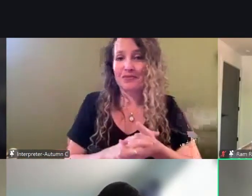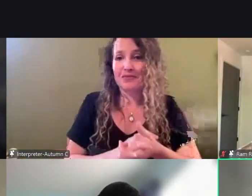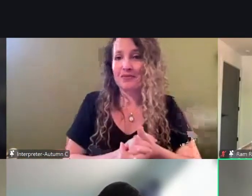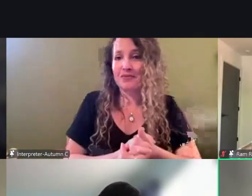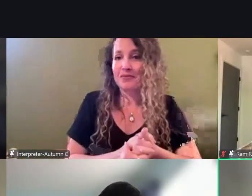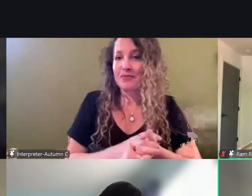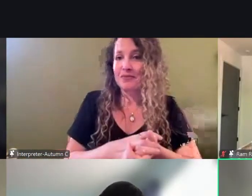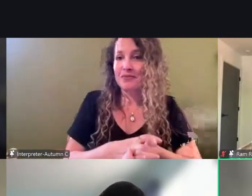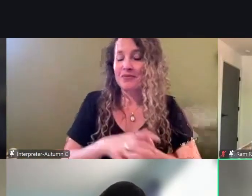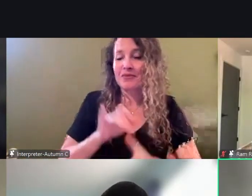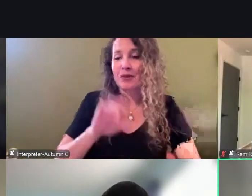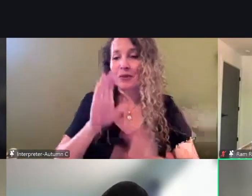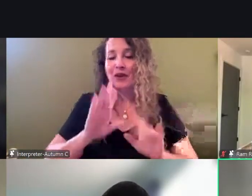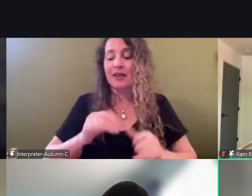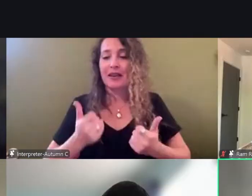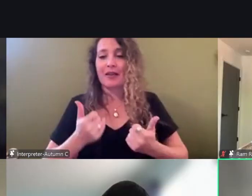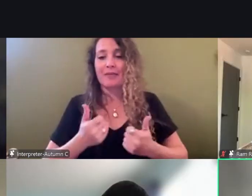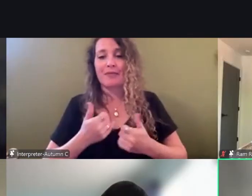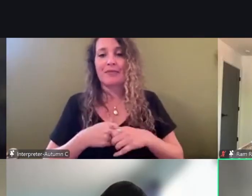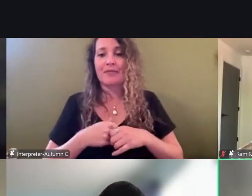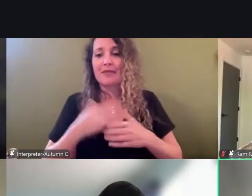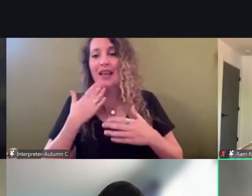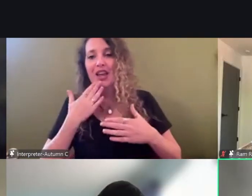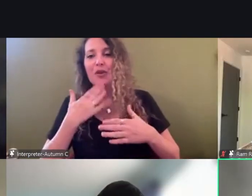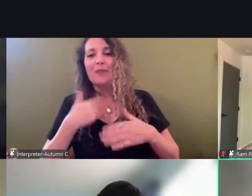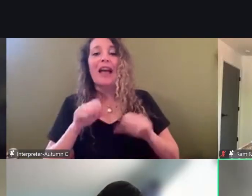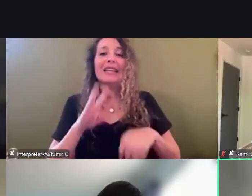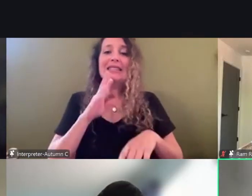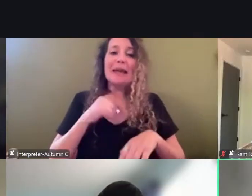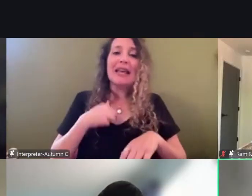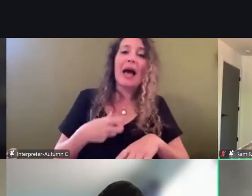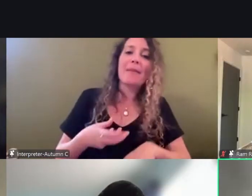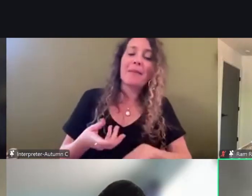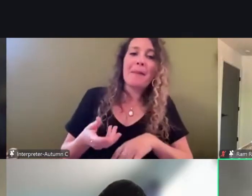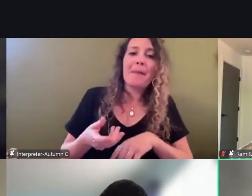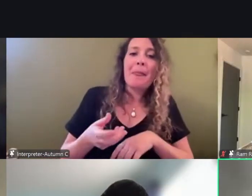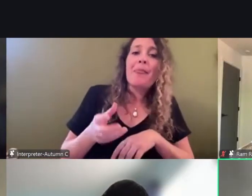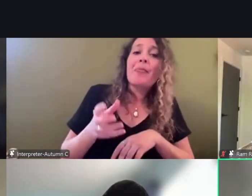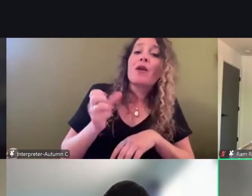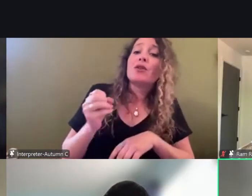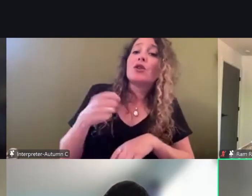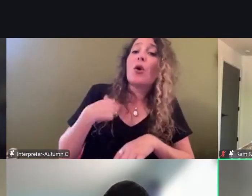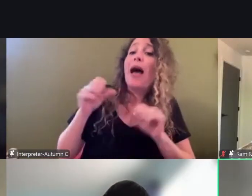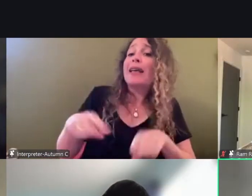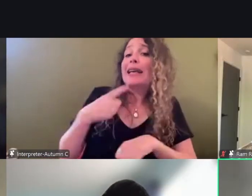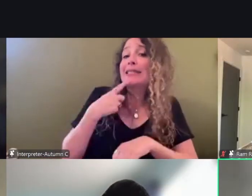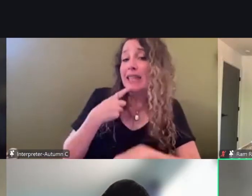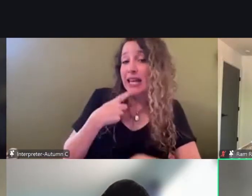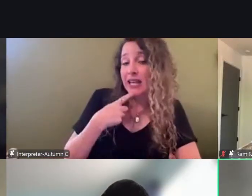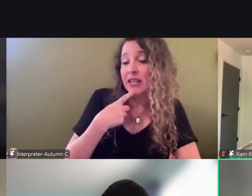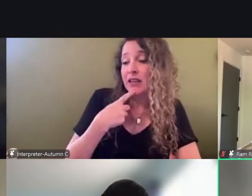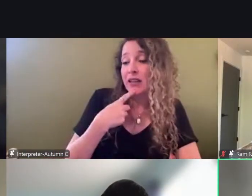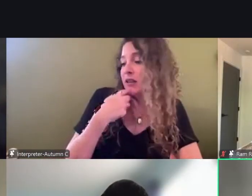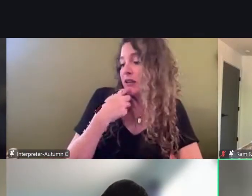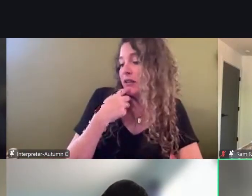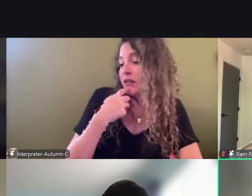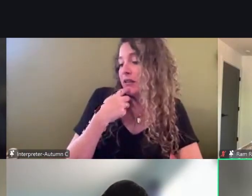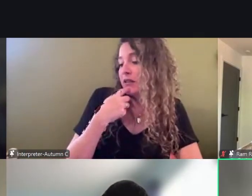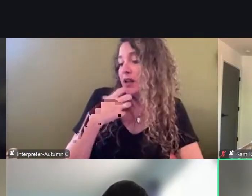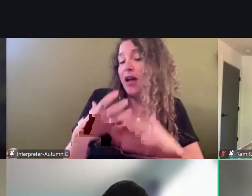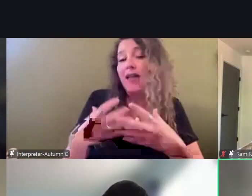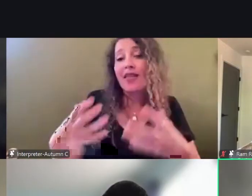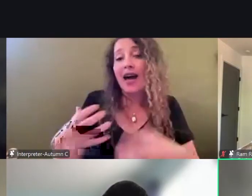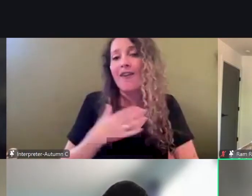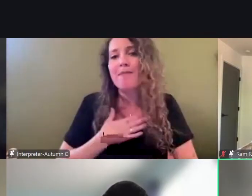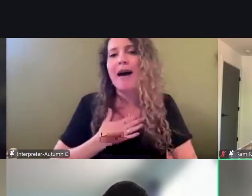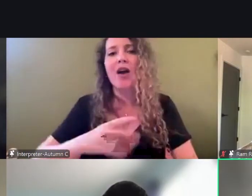I know I can speak. I'm a talker. But I can definitely say, a lot of my